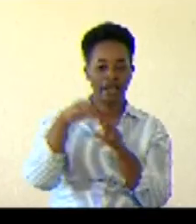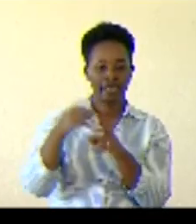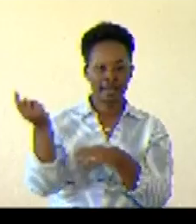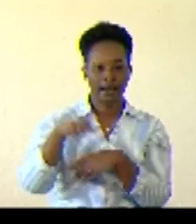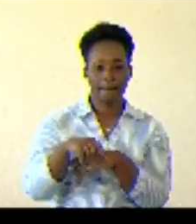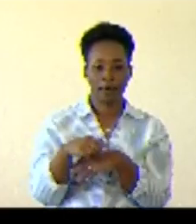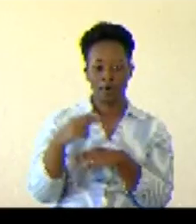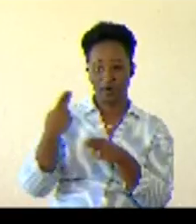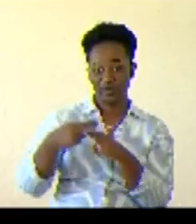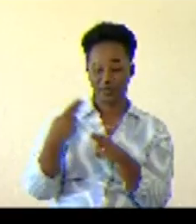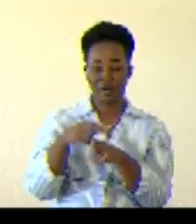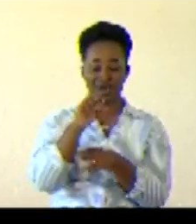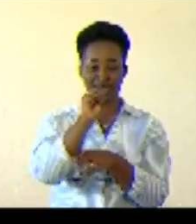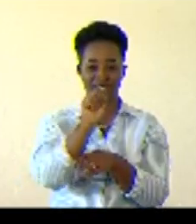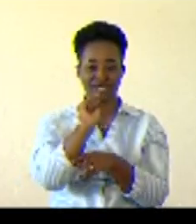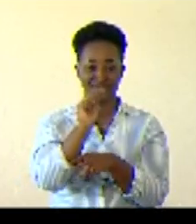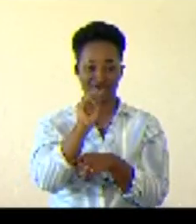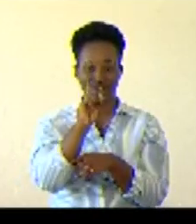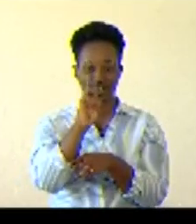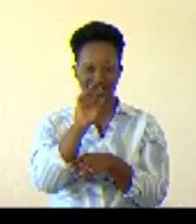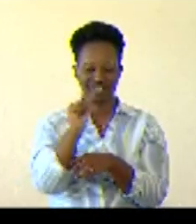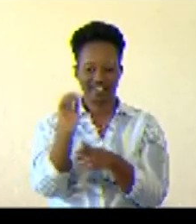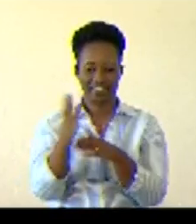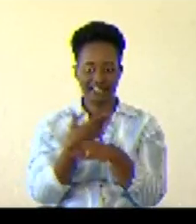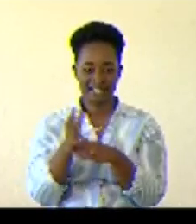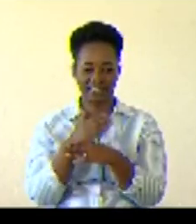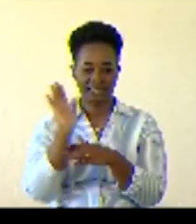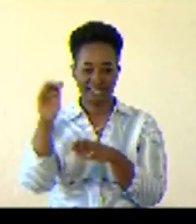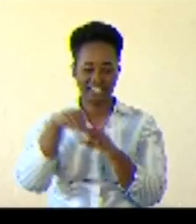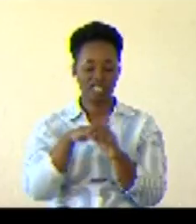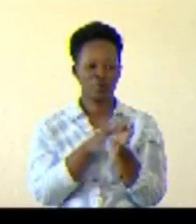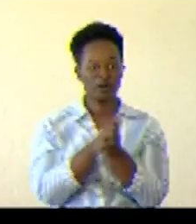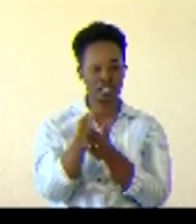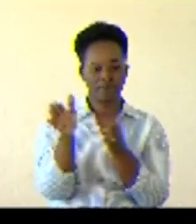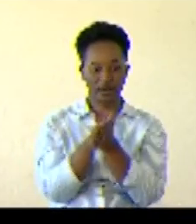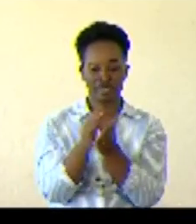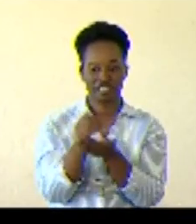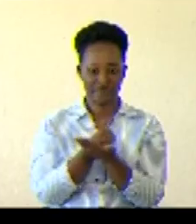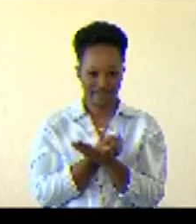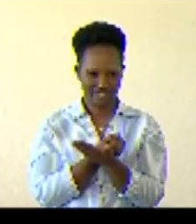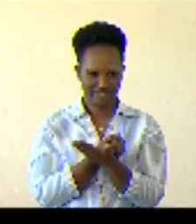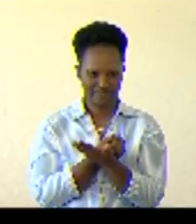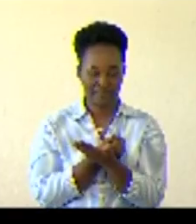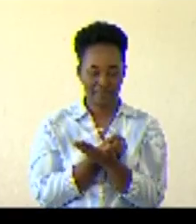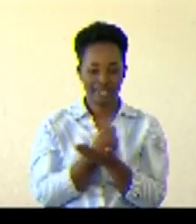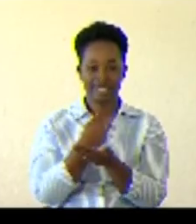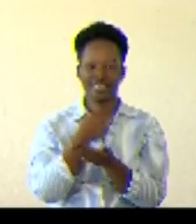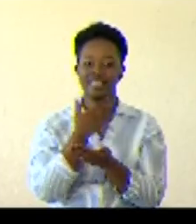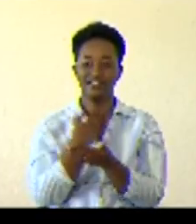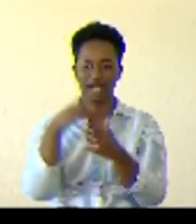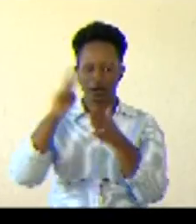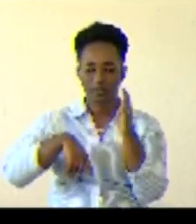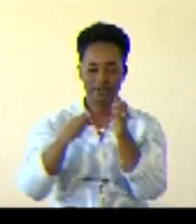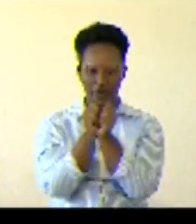Sandra shares it into consumption and savings. Are we together? I want us to